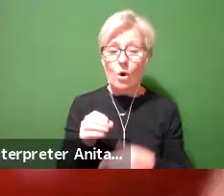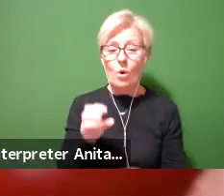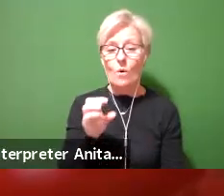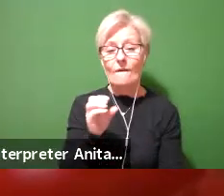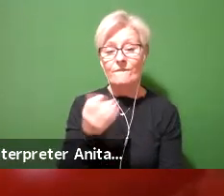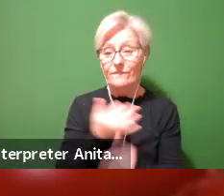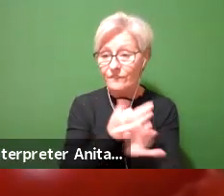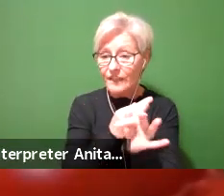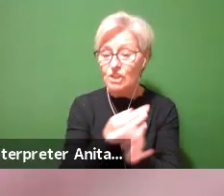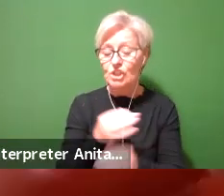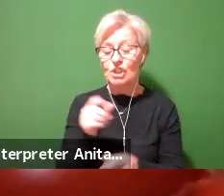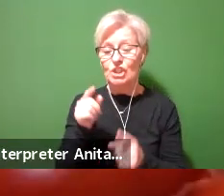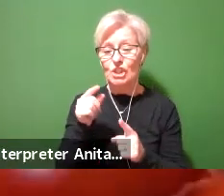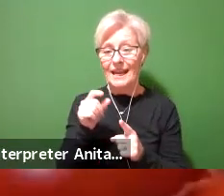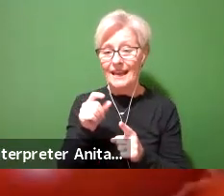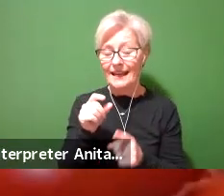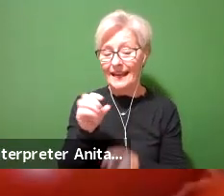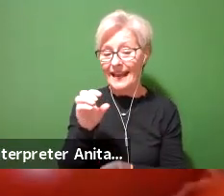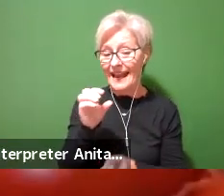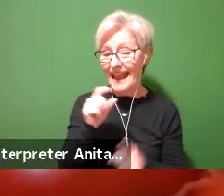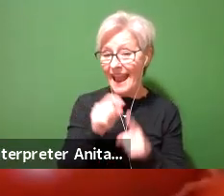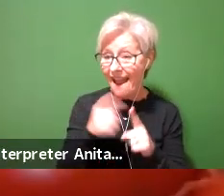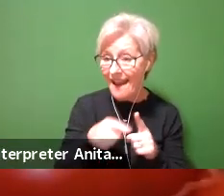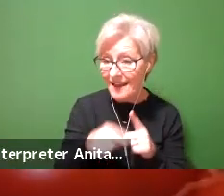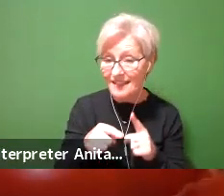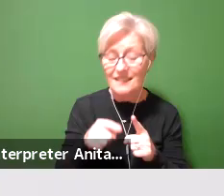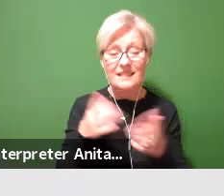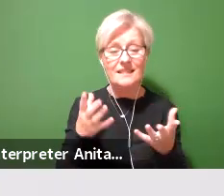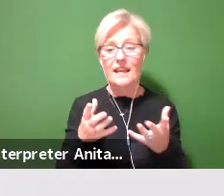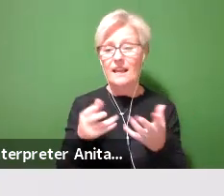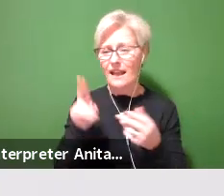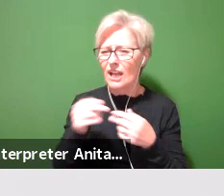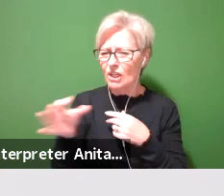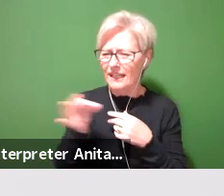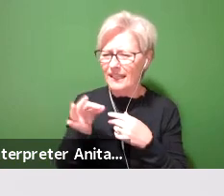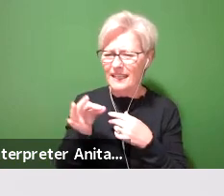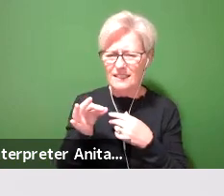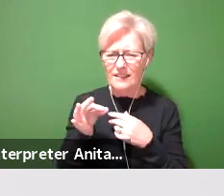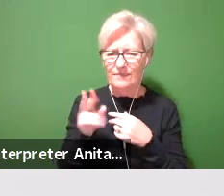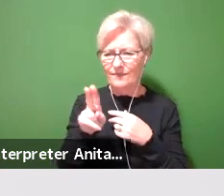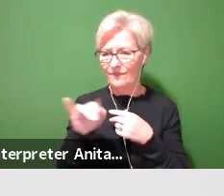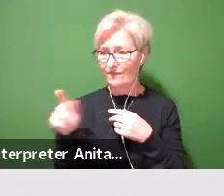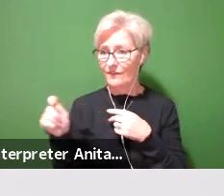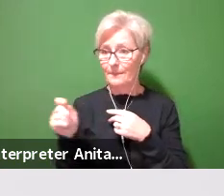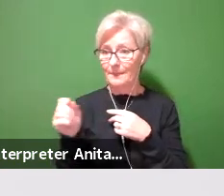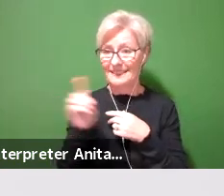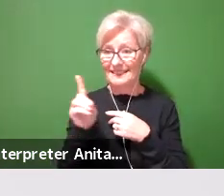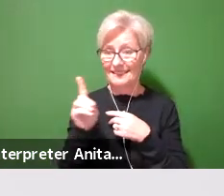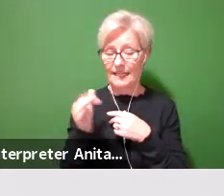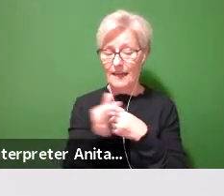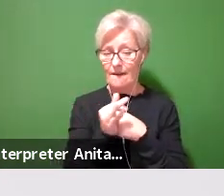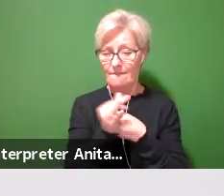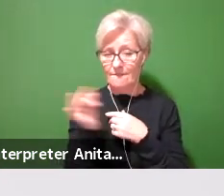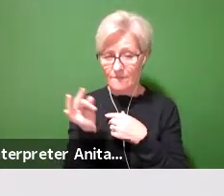milks, and lean red meat contain some, but most of us would benefit from a daily supplement of 10 micrograms a day,